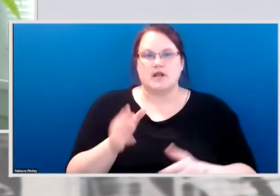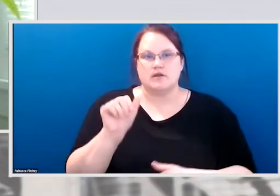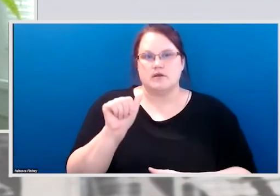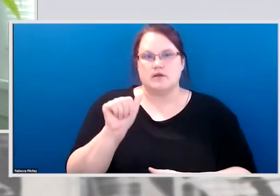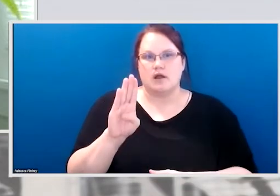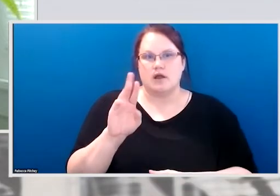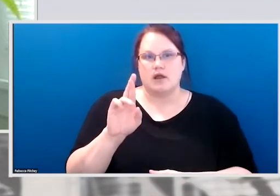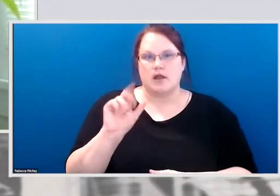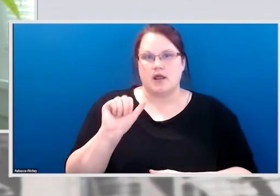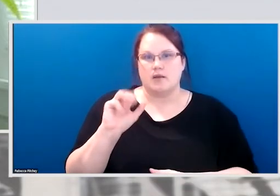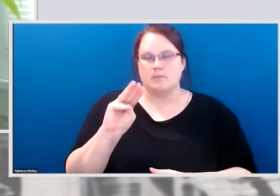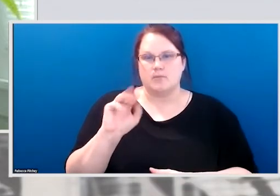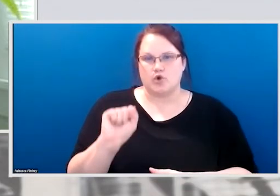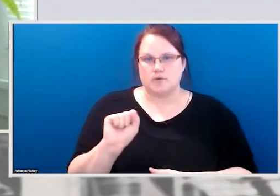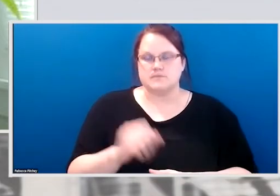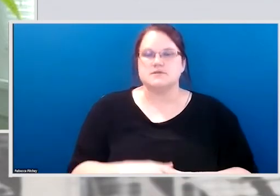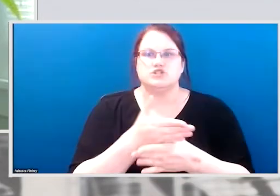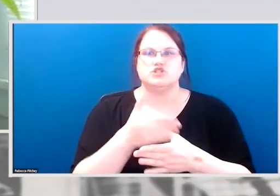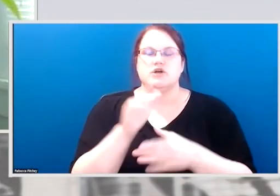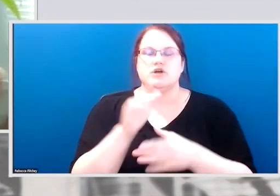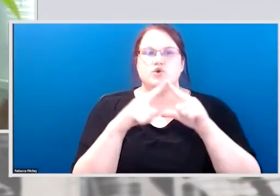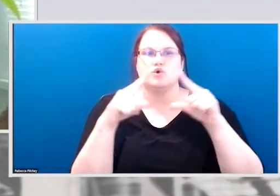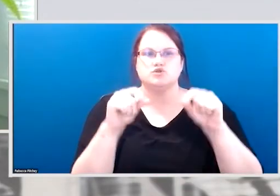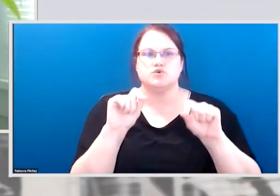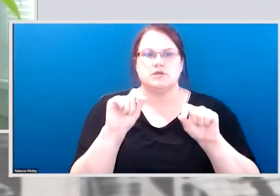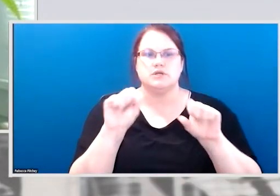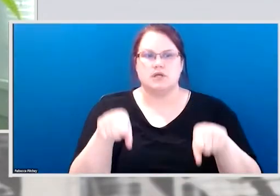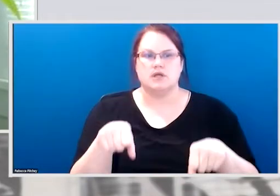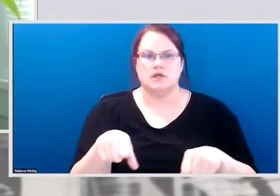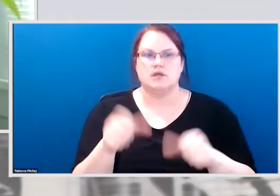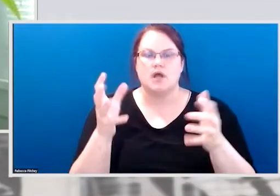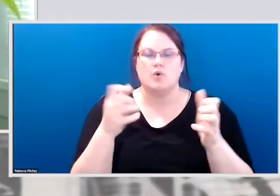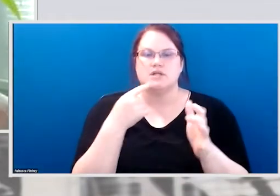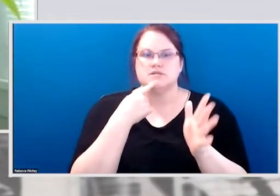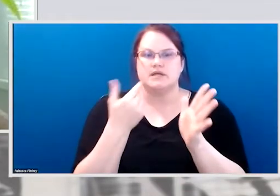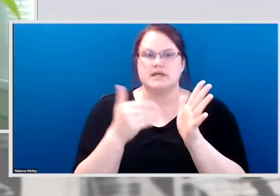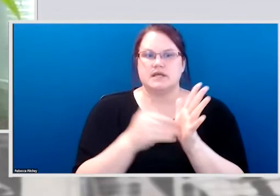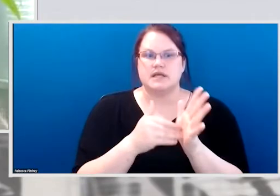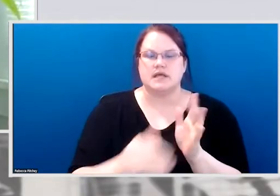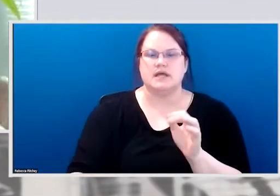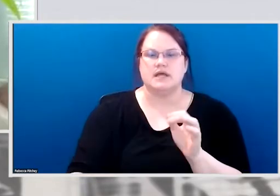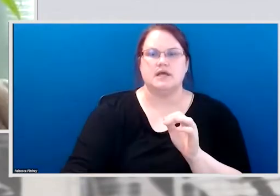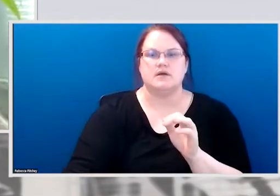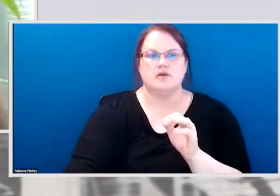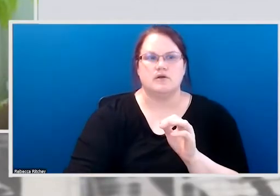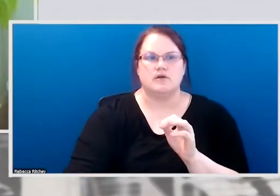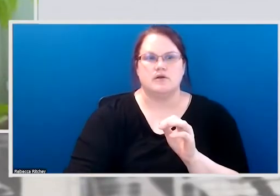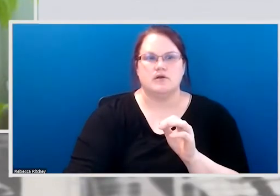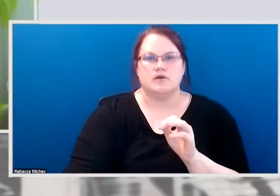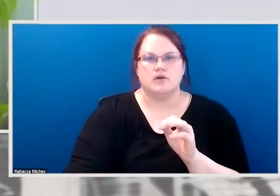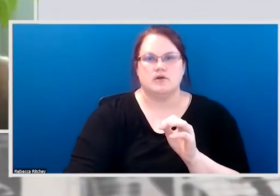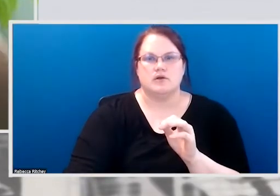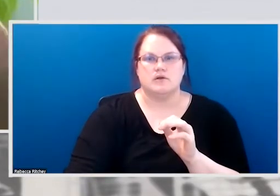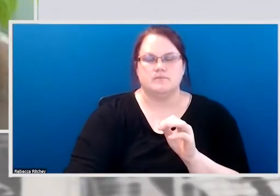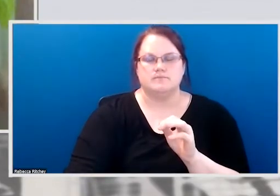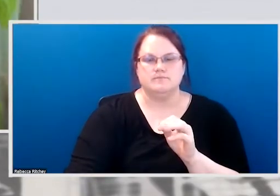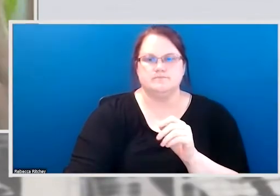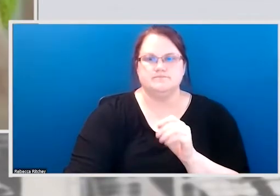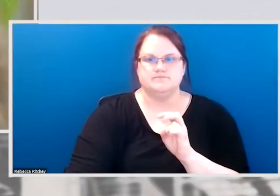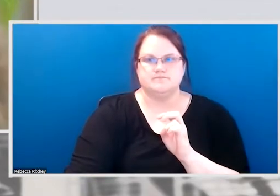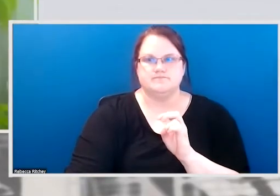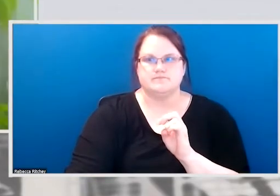or Deputy Director Dash, I just want to reiterate, we're trying to do this in a little bit of an order. So if you think about the life cycle of a